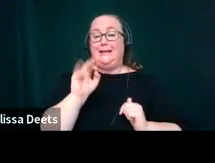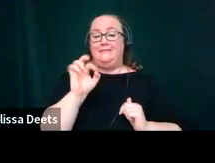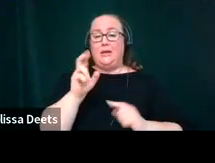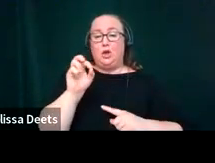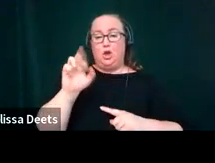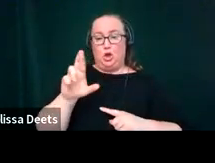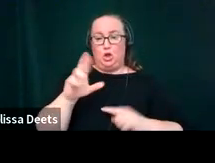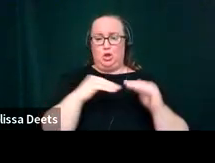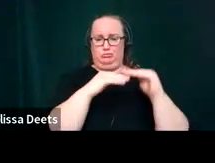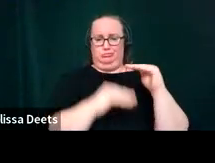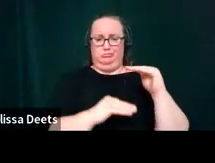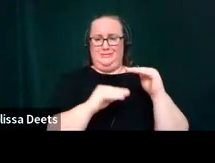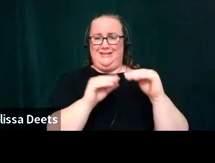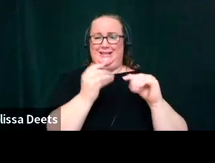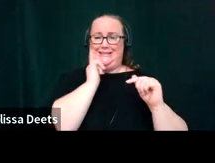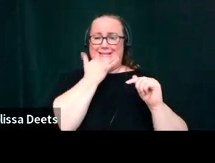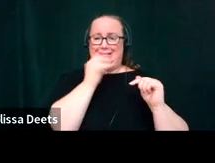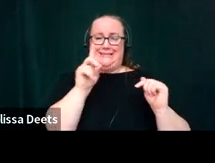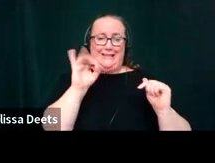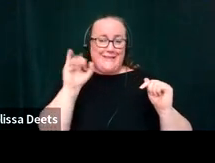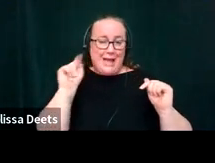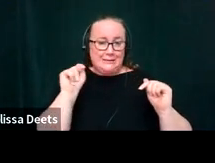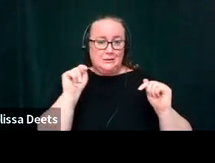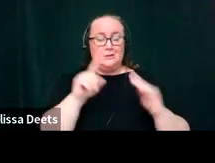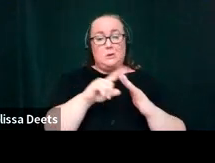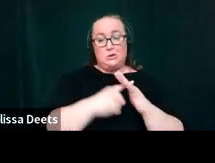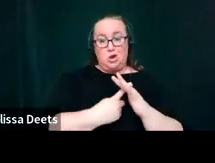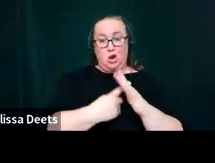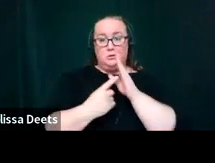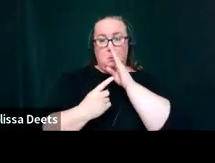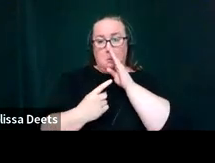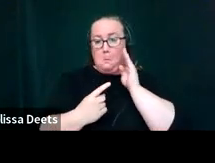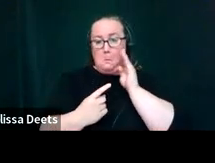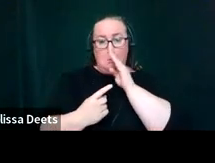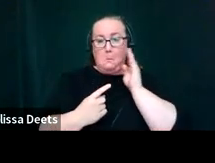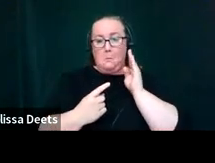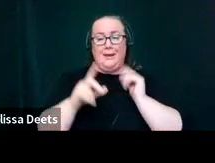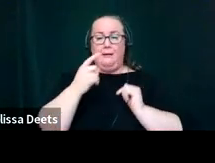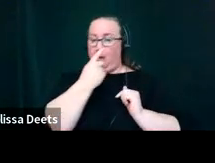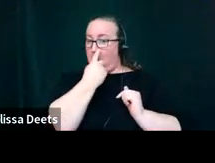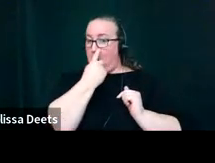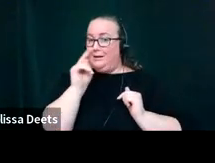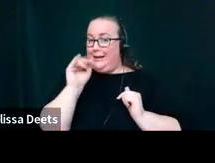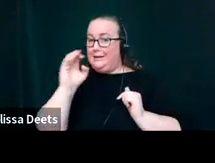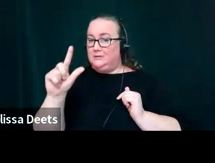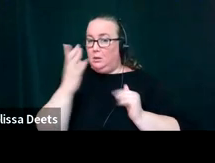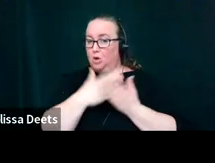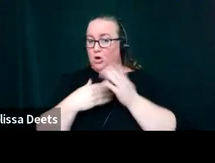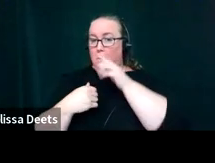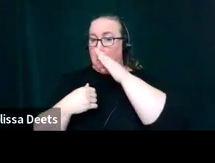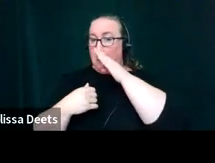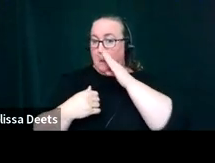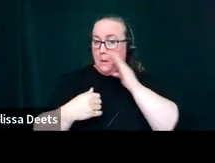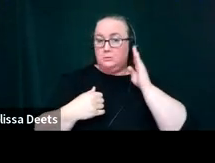you can see that it starts out near the nasal part of the person's visual field and then extends to